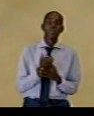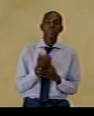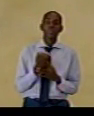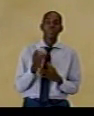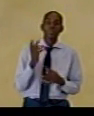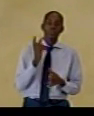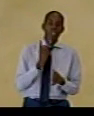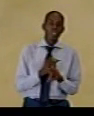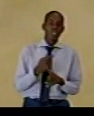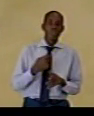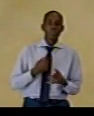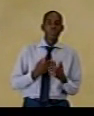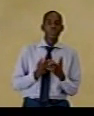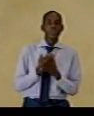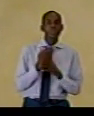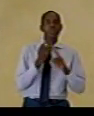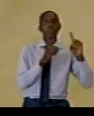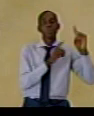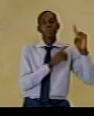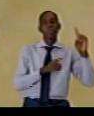keep me through.